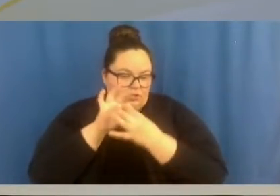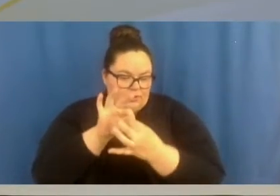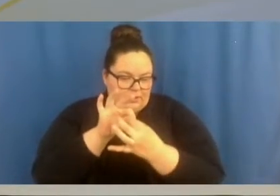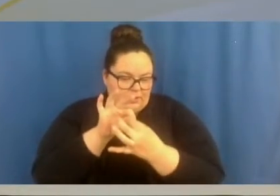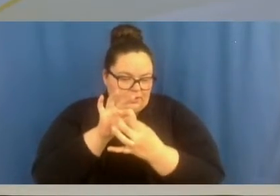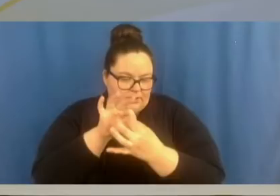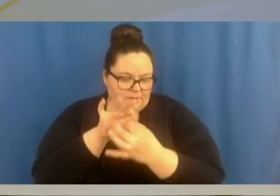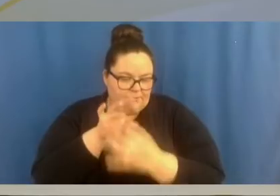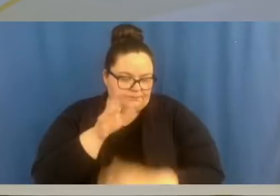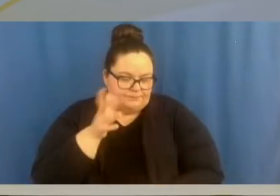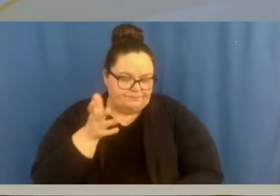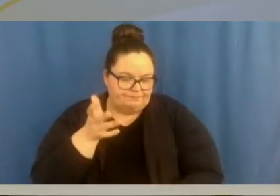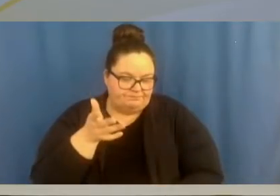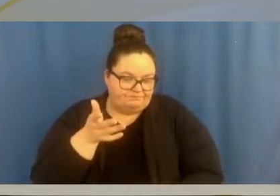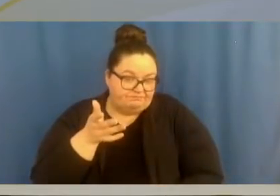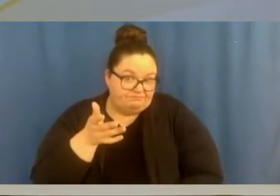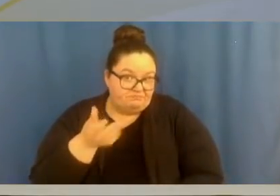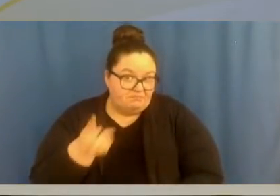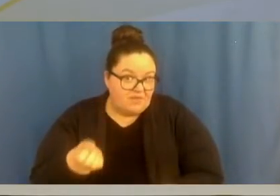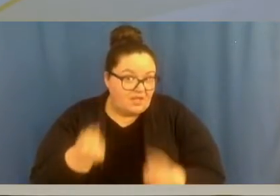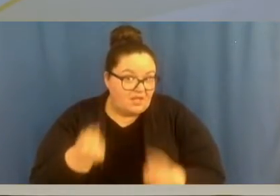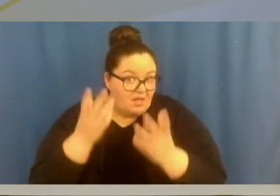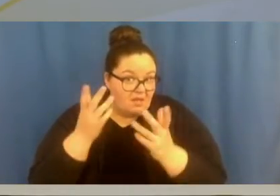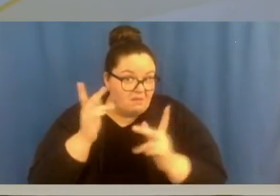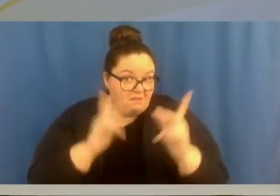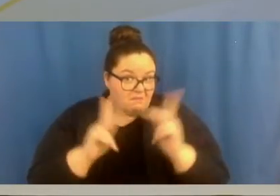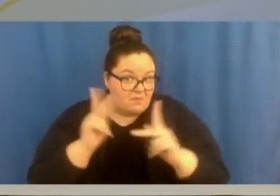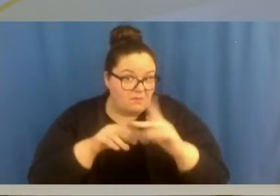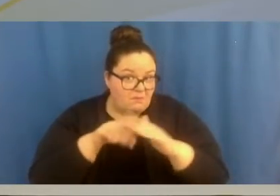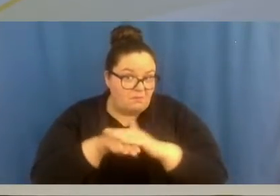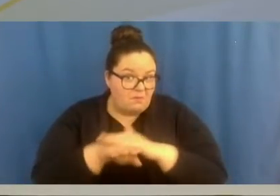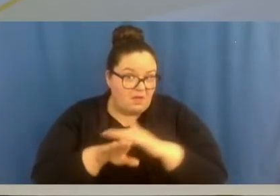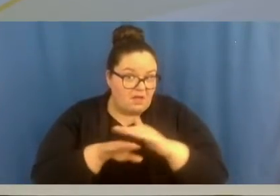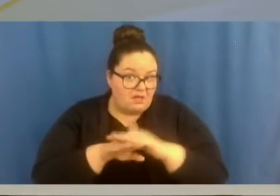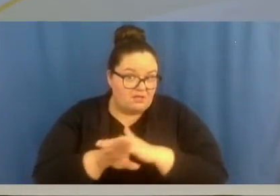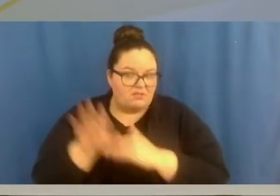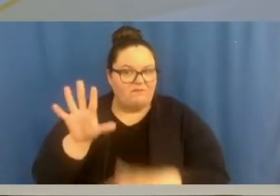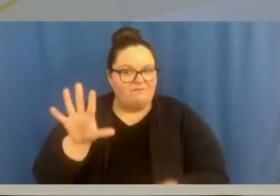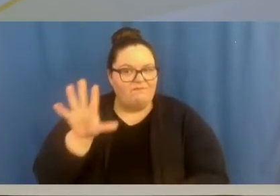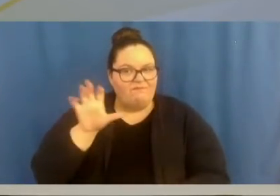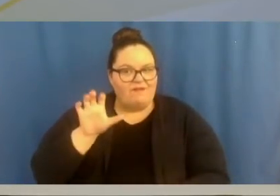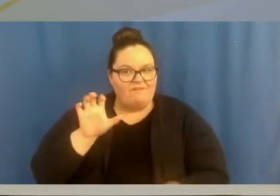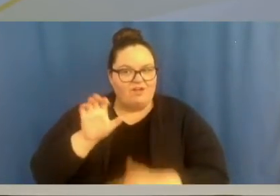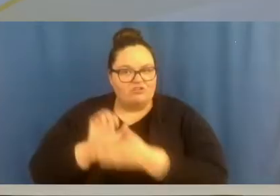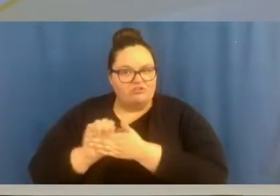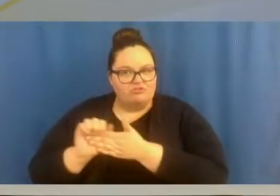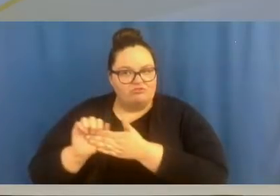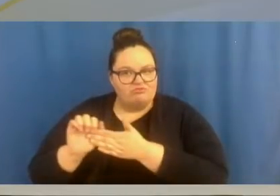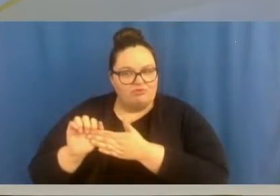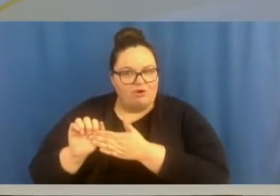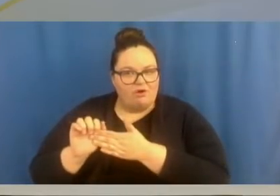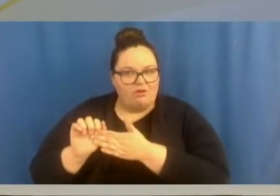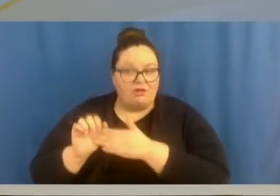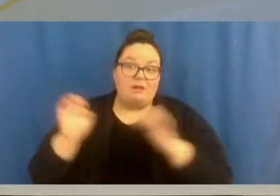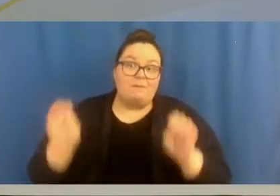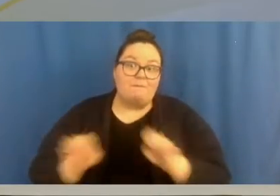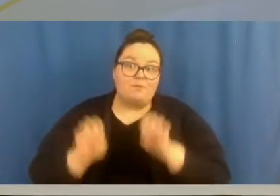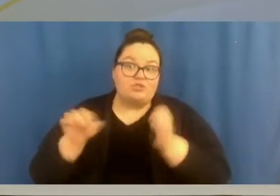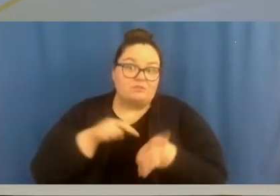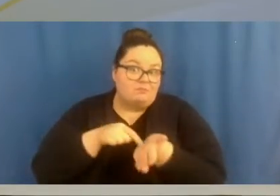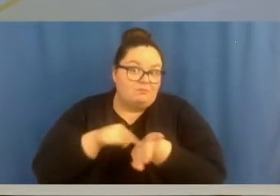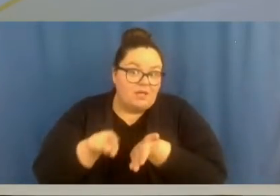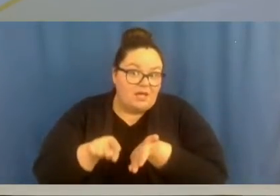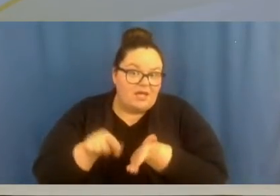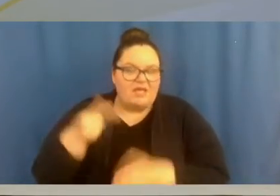how many people have accessed this $500 emergency payment and gift